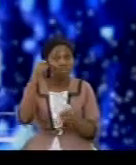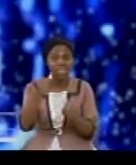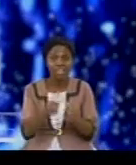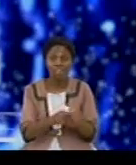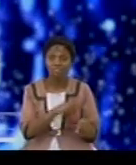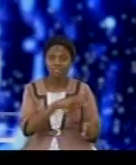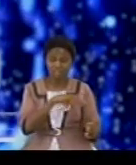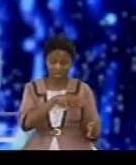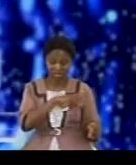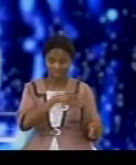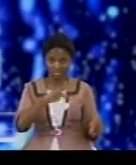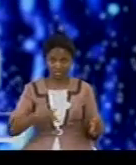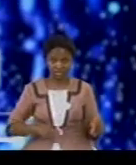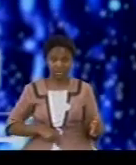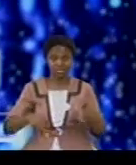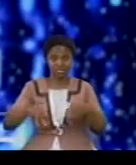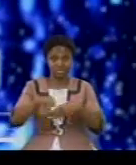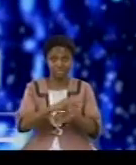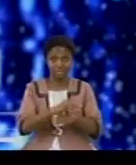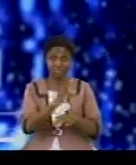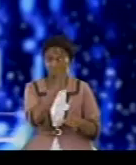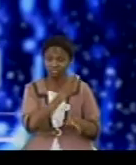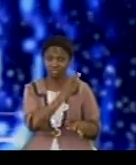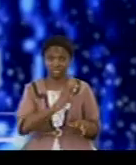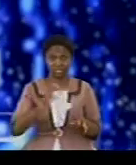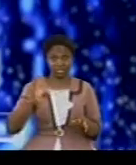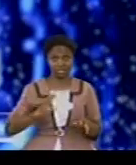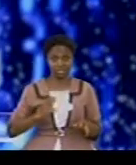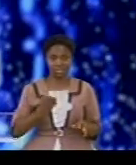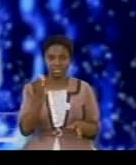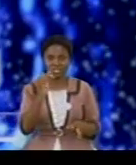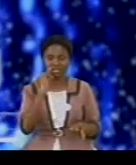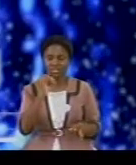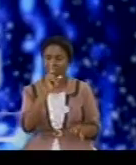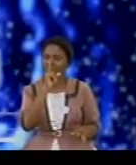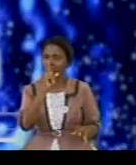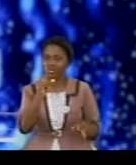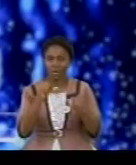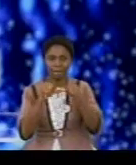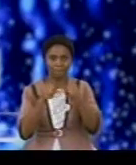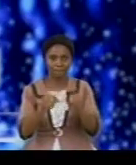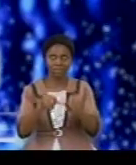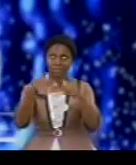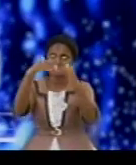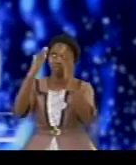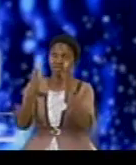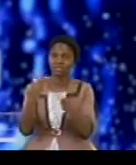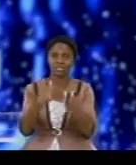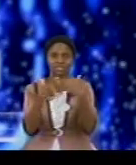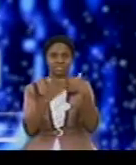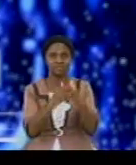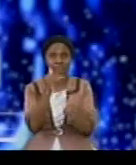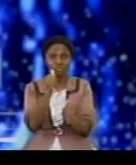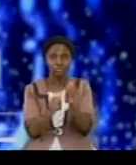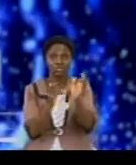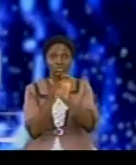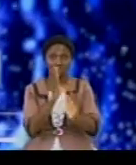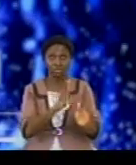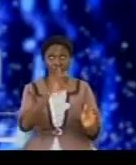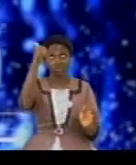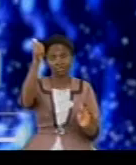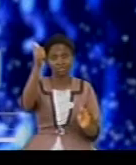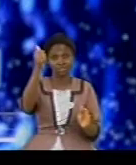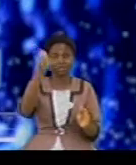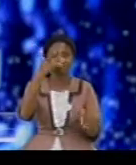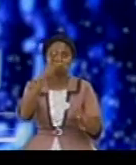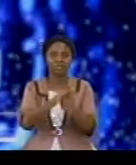is an assurance of permanent abode in heaven, which the Lord Jesus Christ himself promised that he has gone to